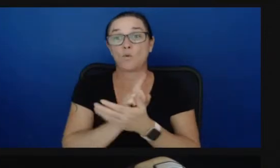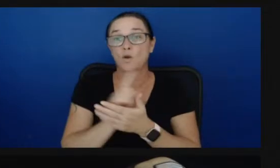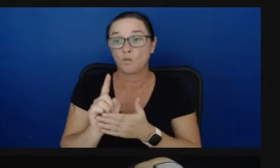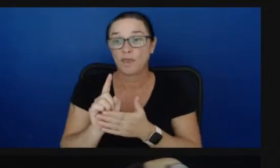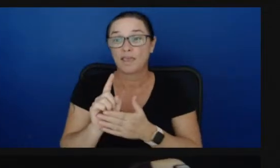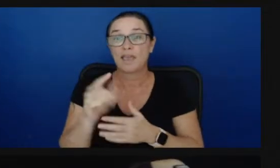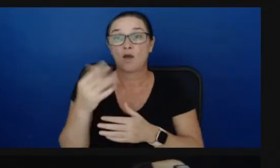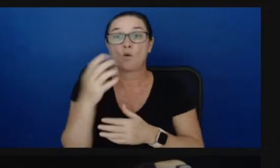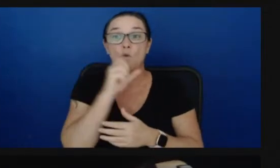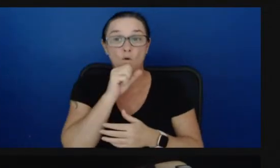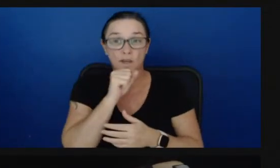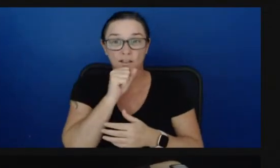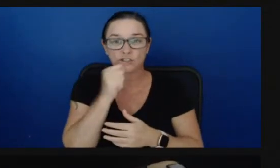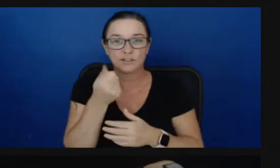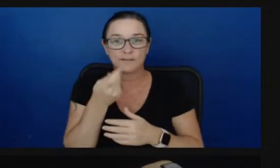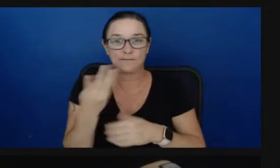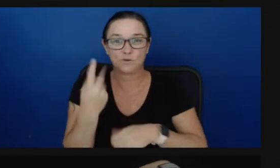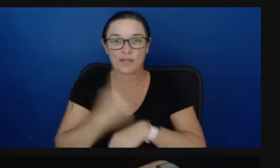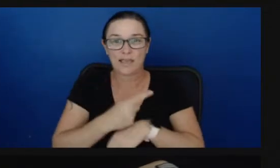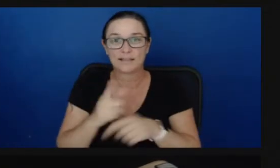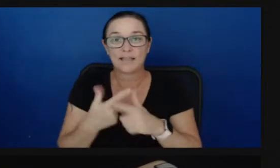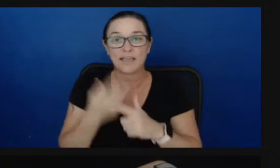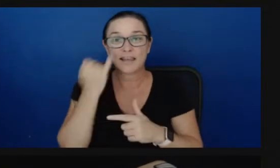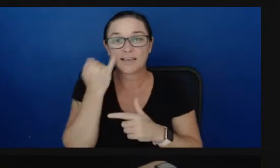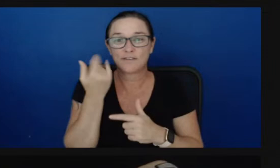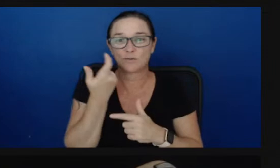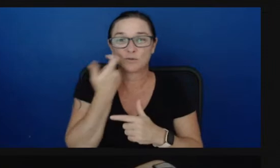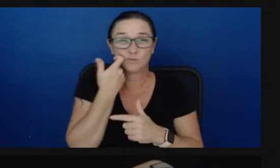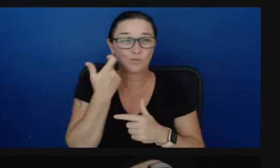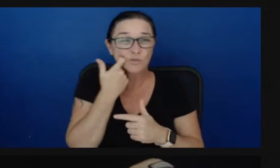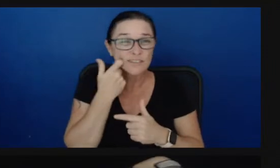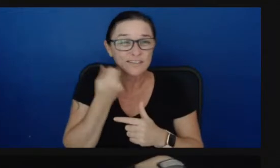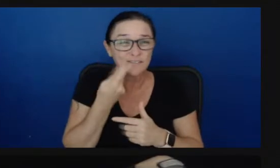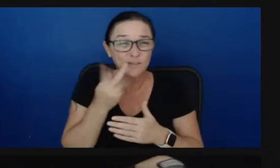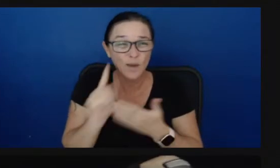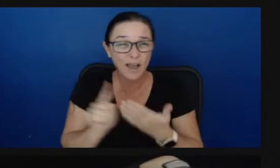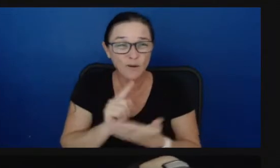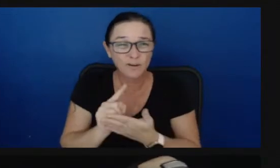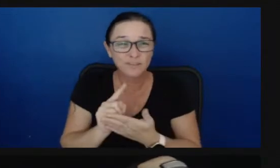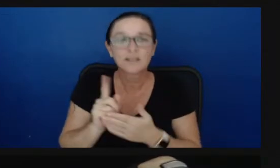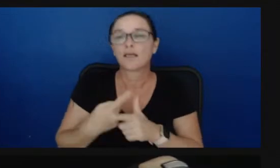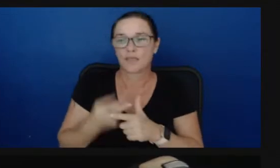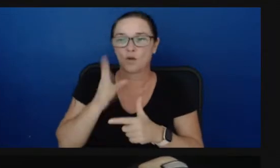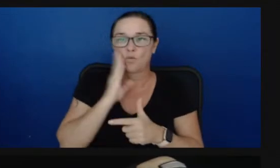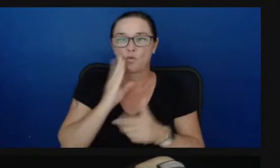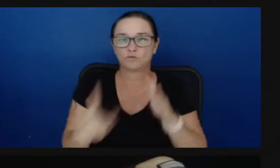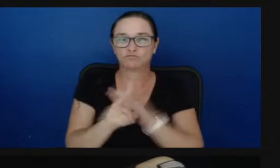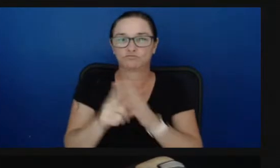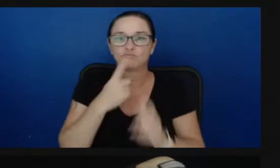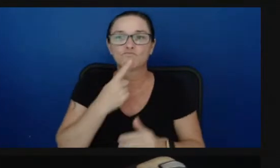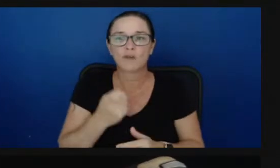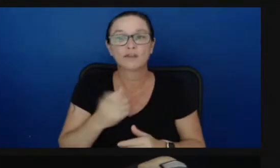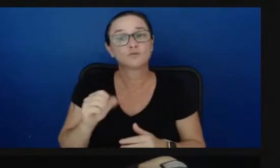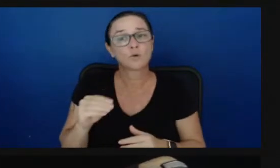And if anything had happened in the last 2 hours, it would be red. There's just nothing showing up in the last couple of hours here. So pretty